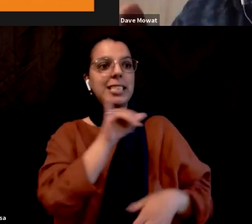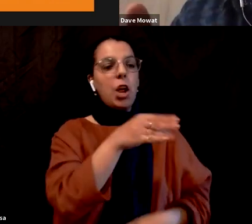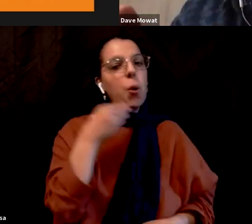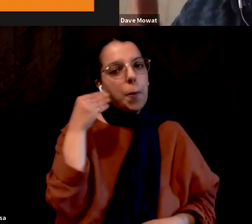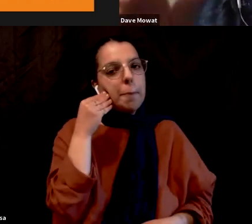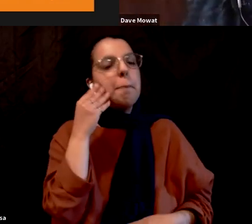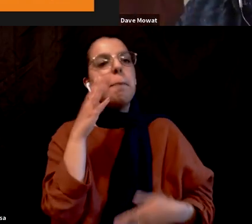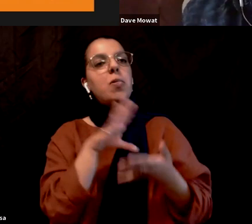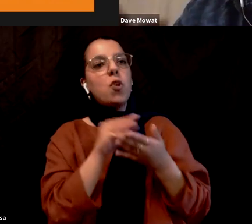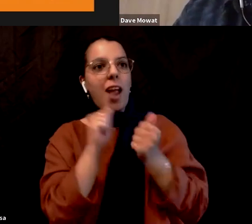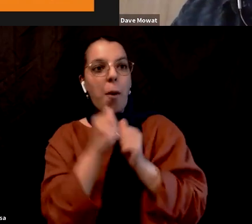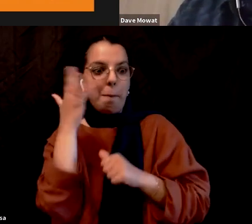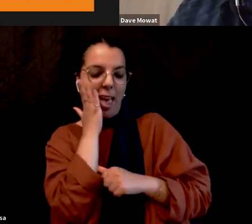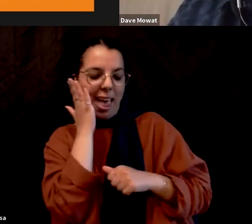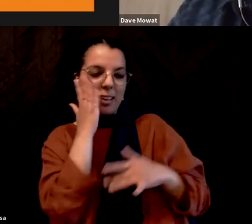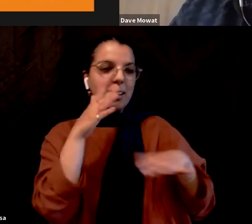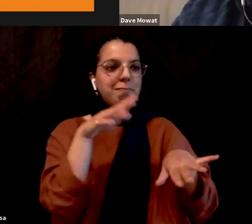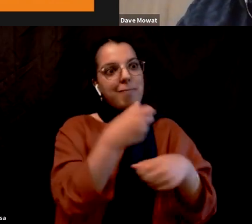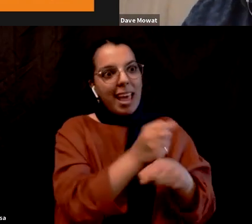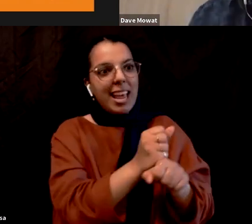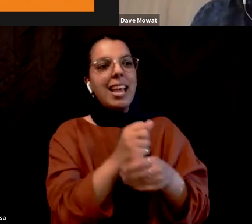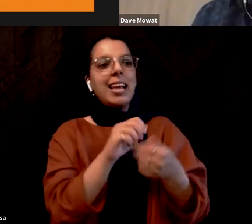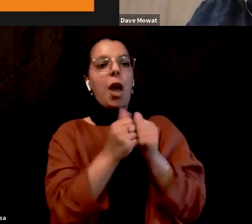how to be domestic, quote unquote, servants.